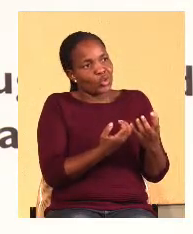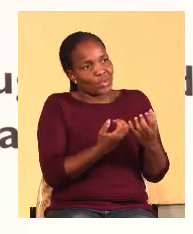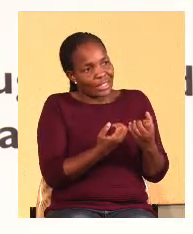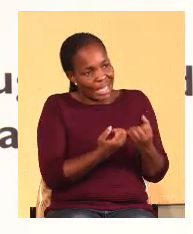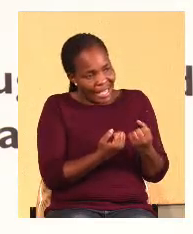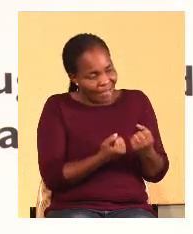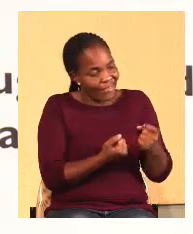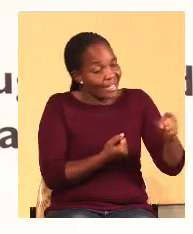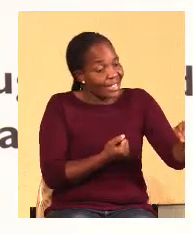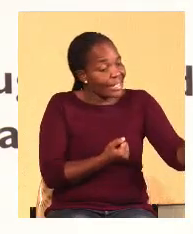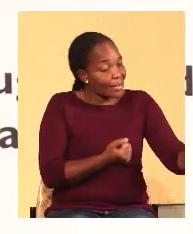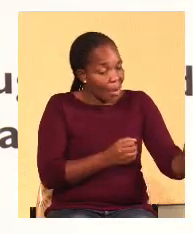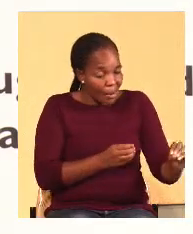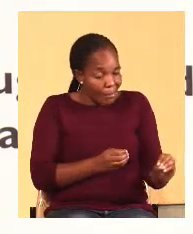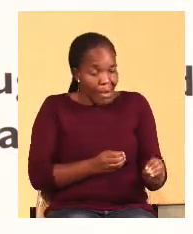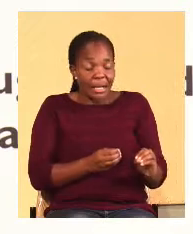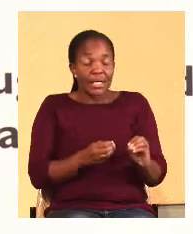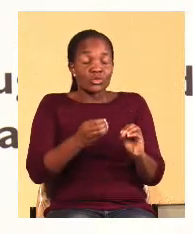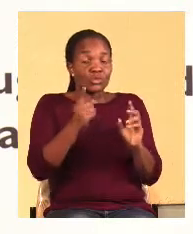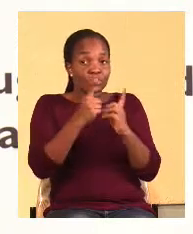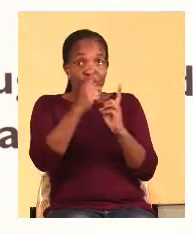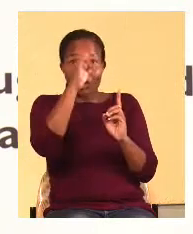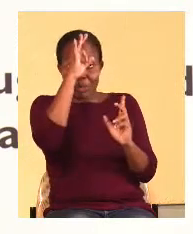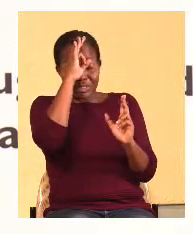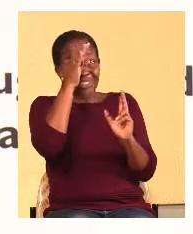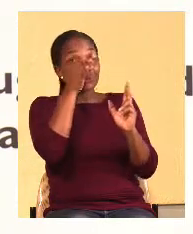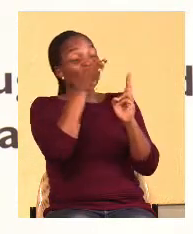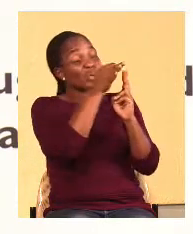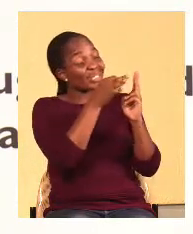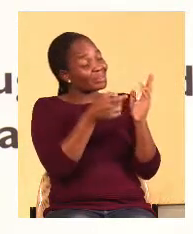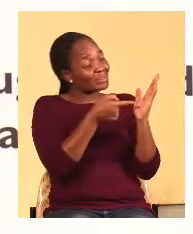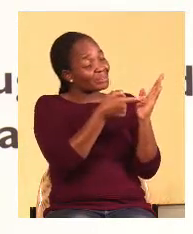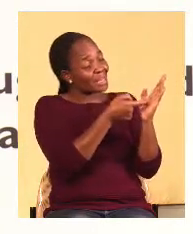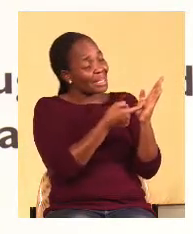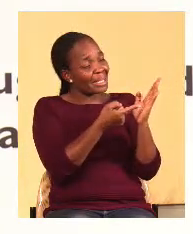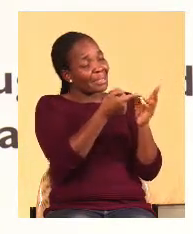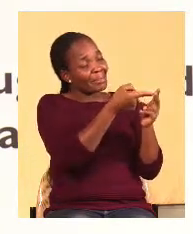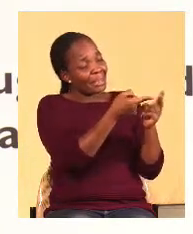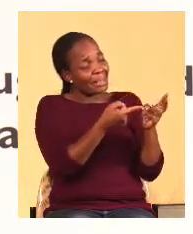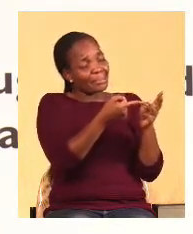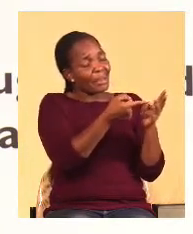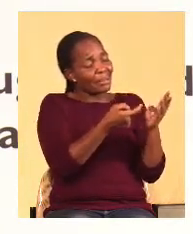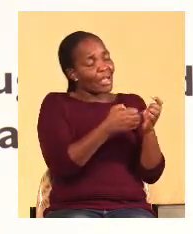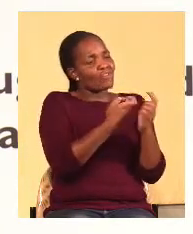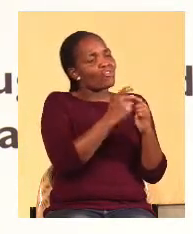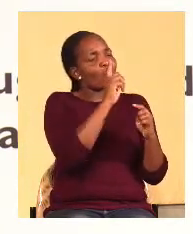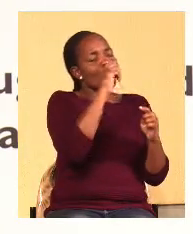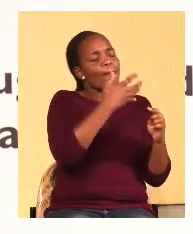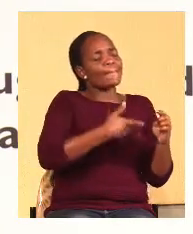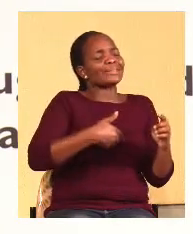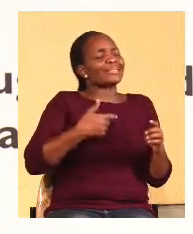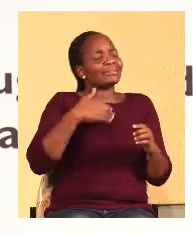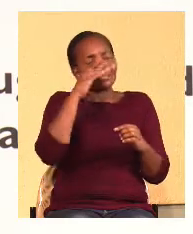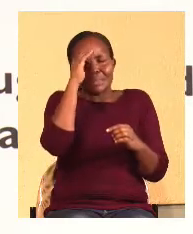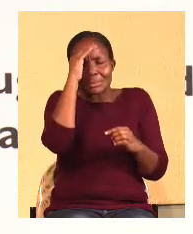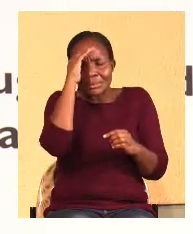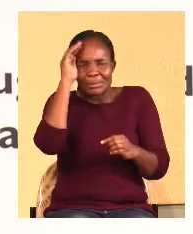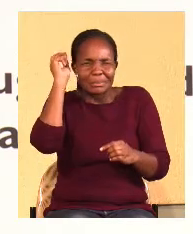satisfy the authorized officer that there is need for you to go all the way from Comastal to go and do